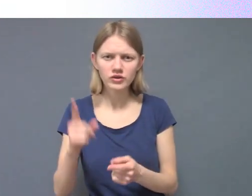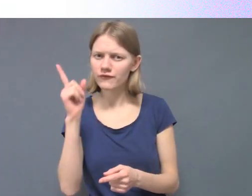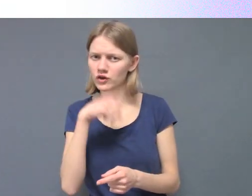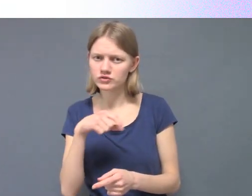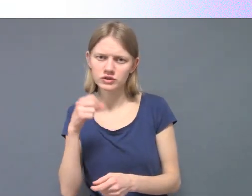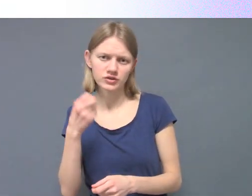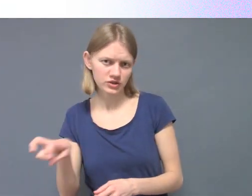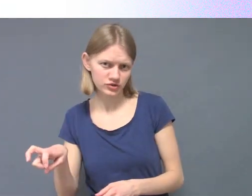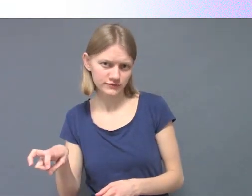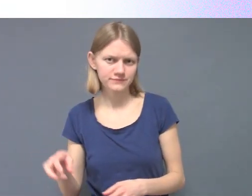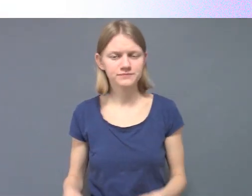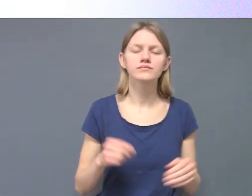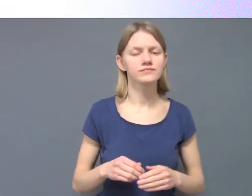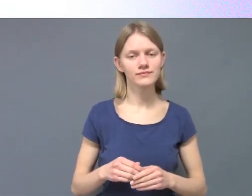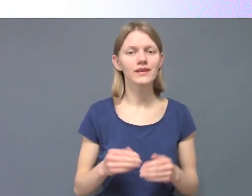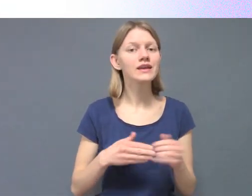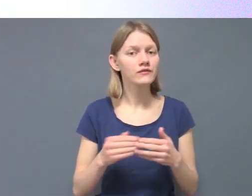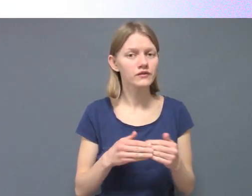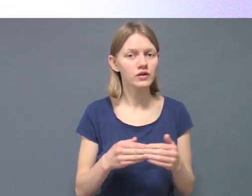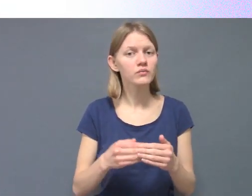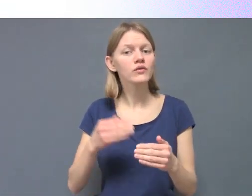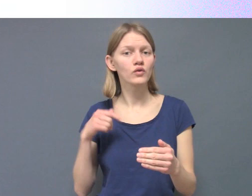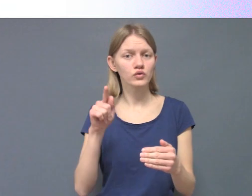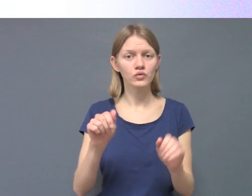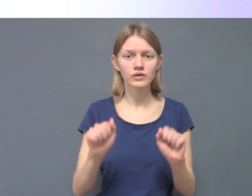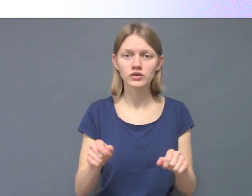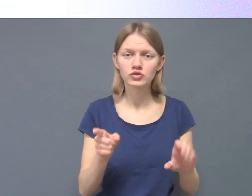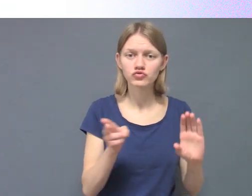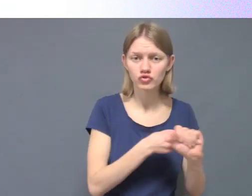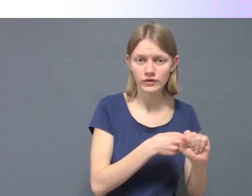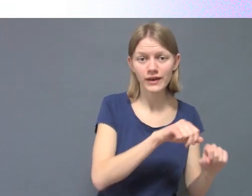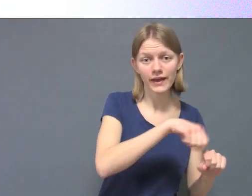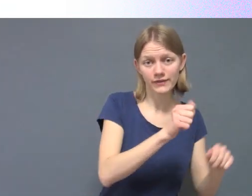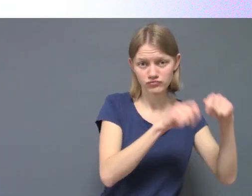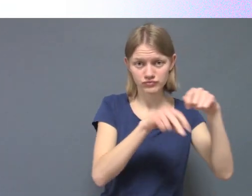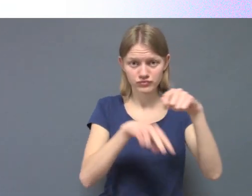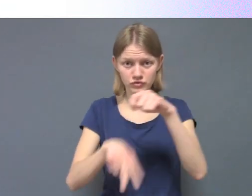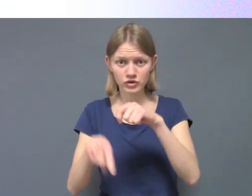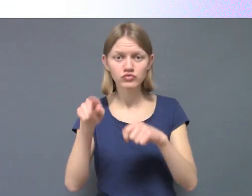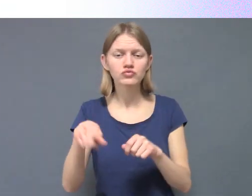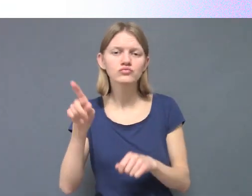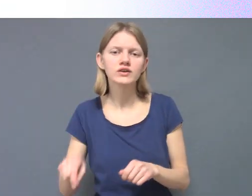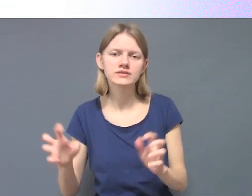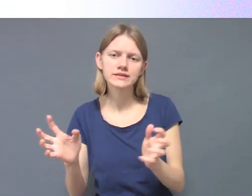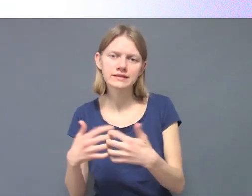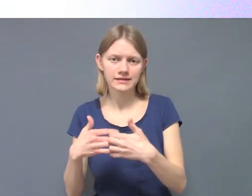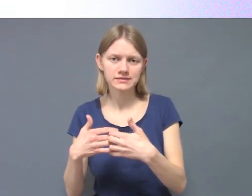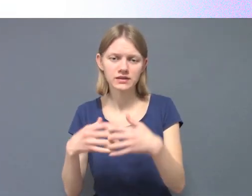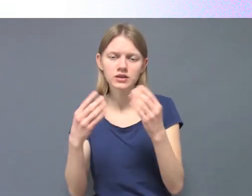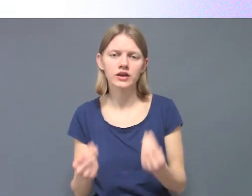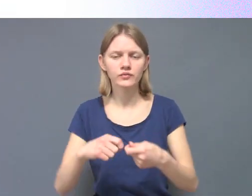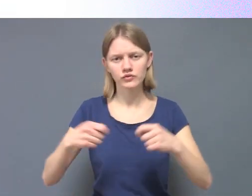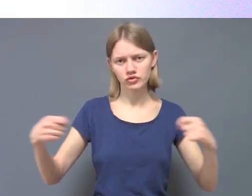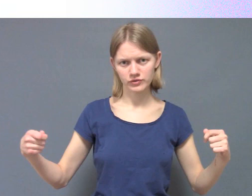other nodes, what you have to do is you have to synchronize with the current state of the blockchain, and this means that you